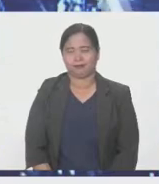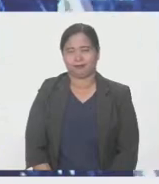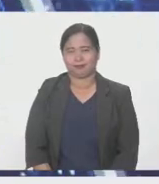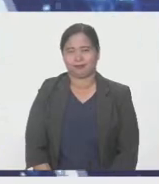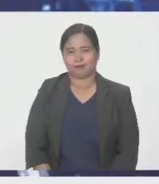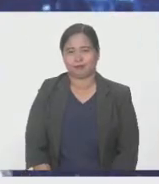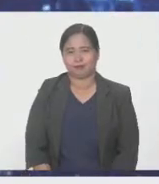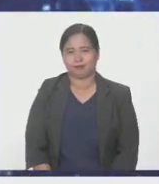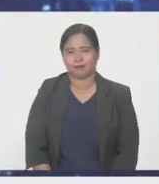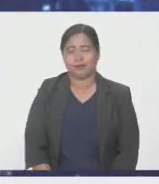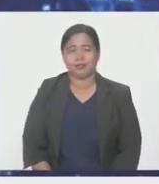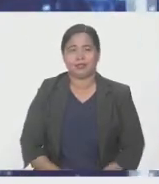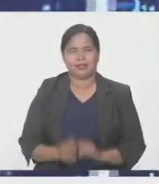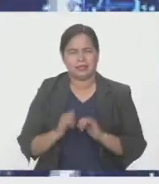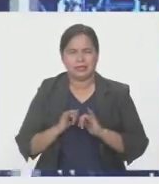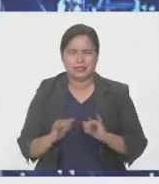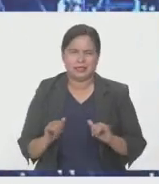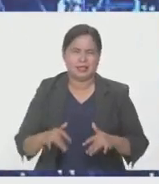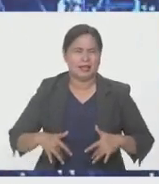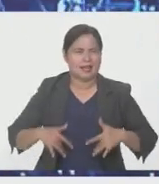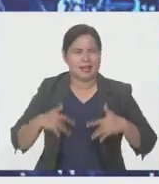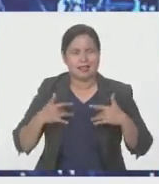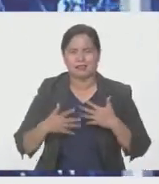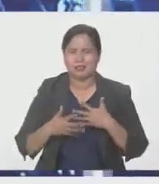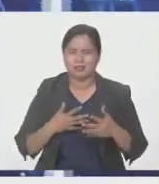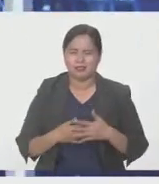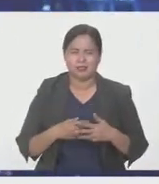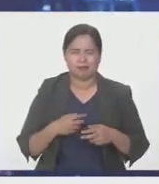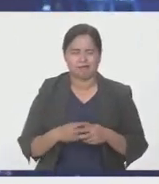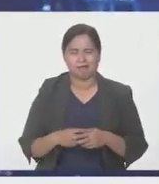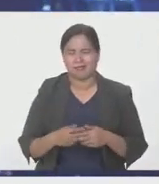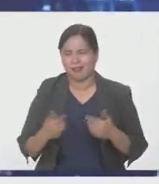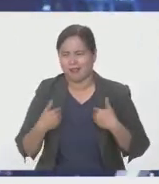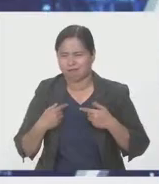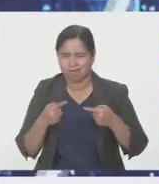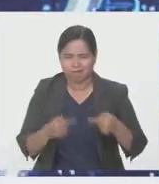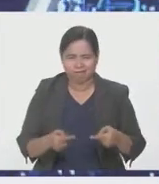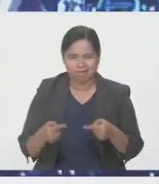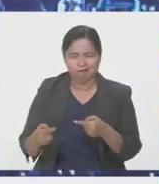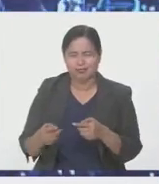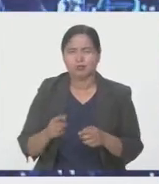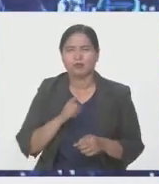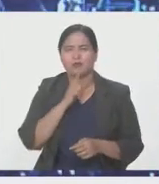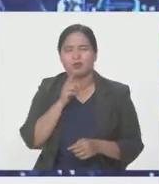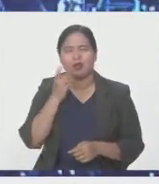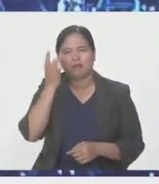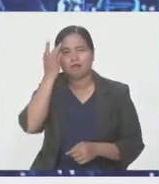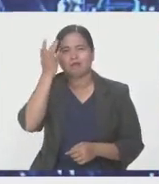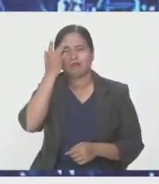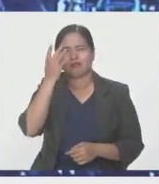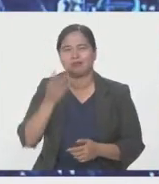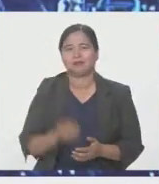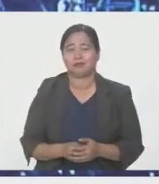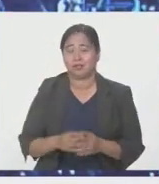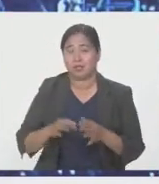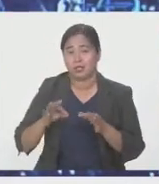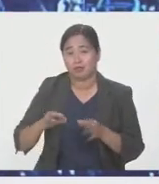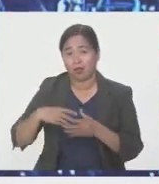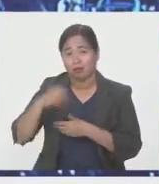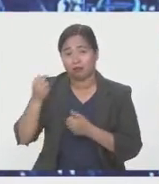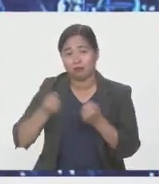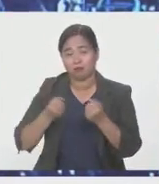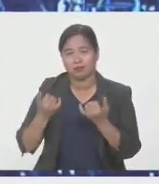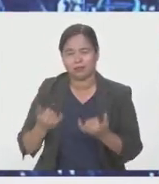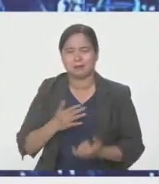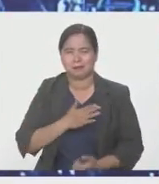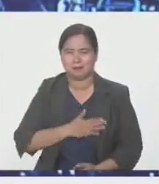It's really life's contrasts that allow us a grasp of what it really means. For those of you who are still on the road right this moment,